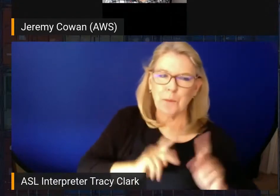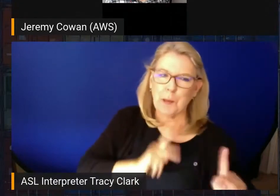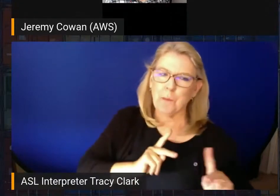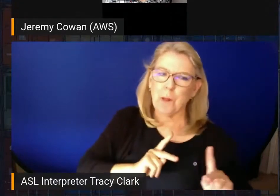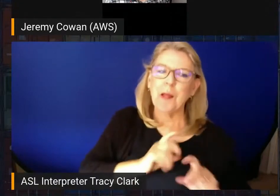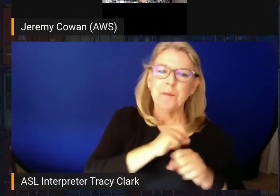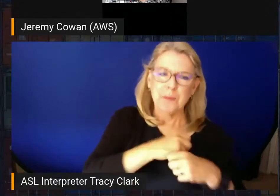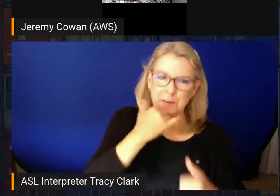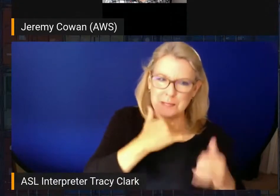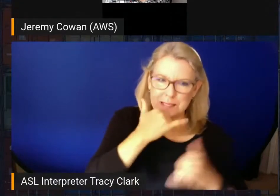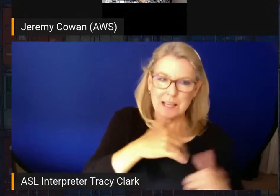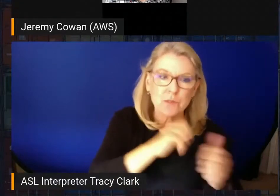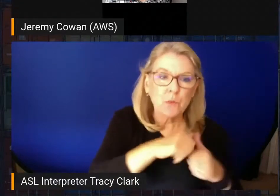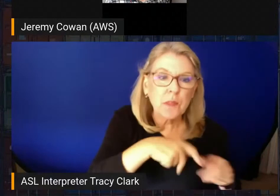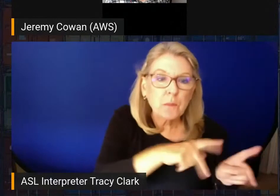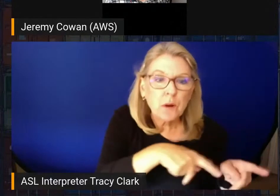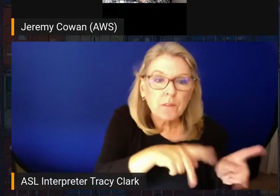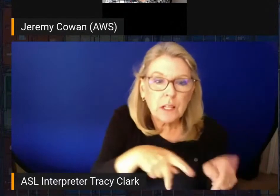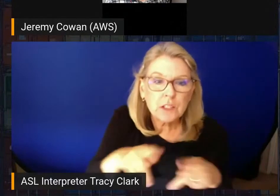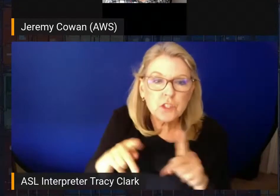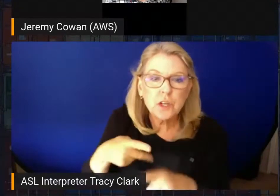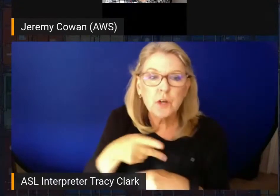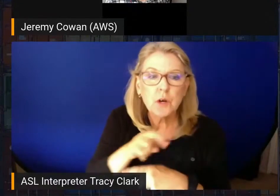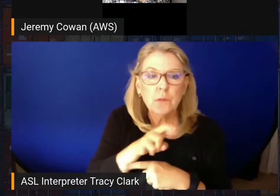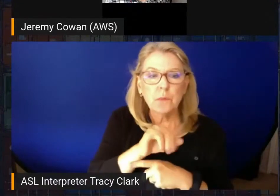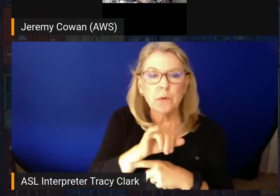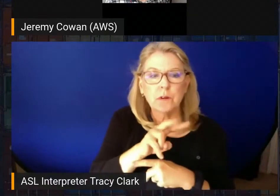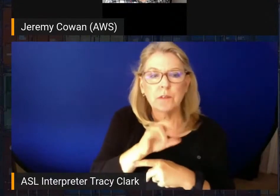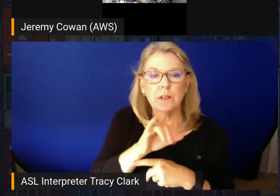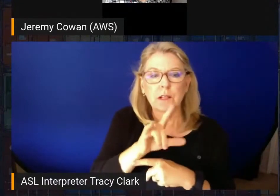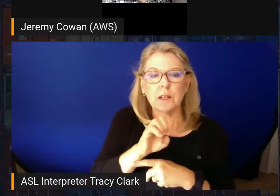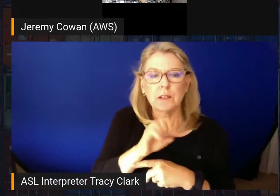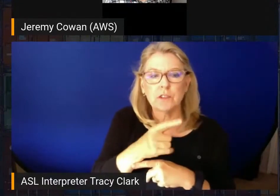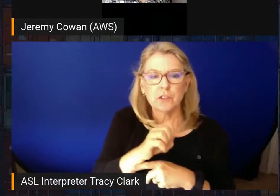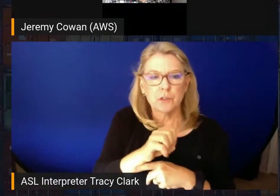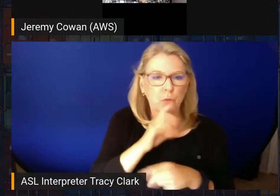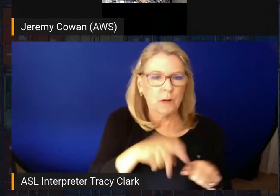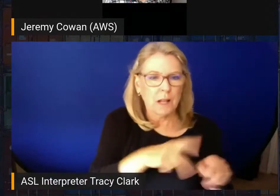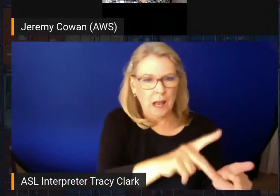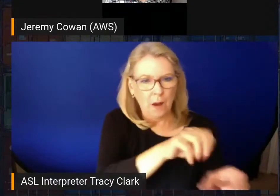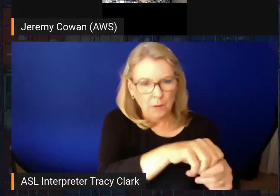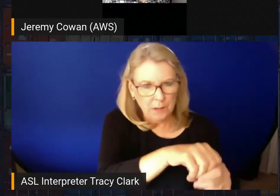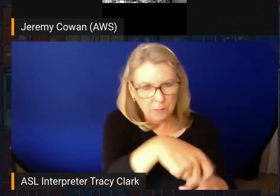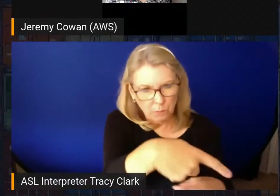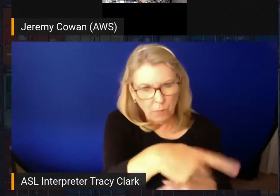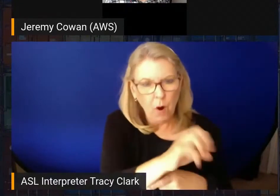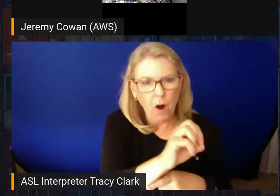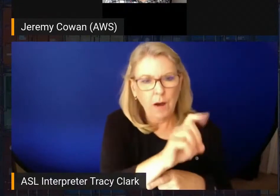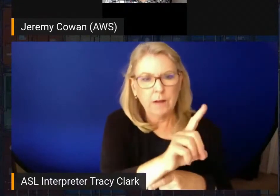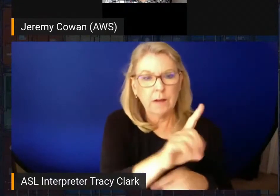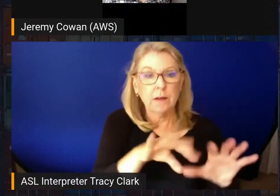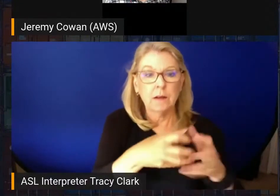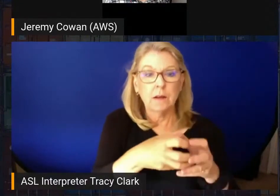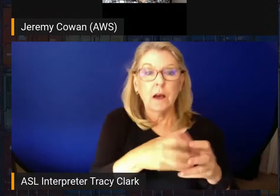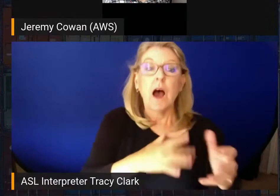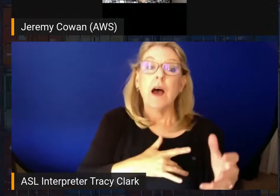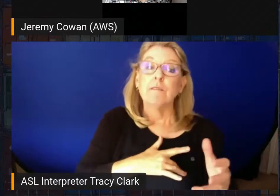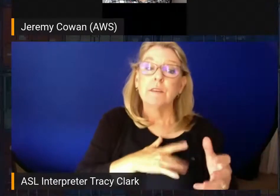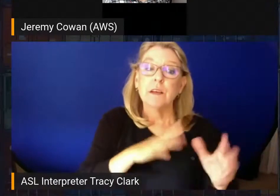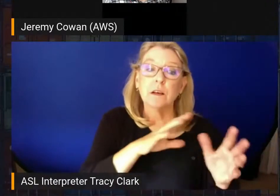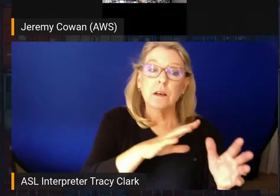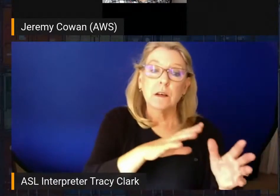would allow a pod to have. I think the move from pod security policies